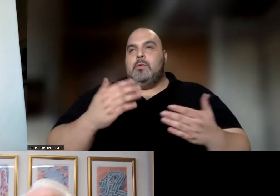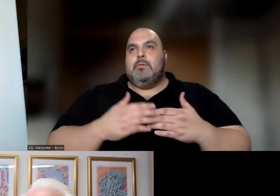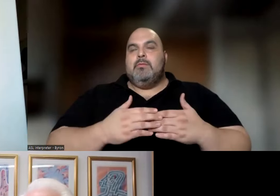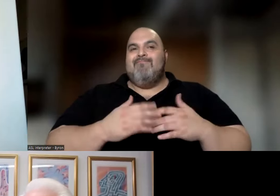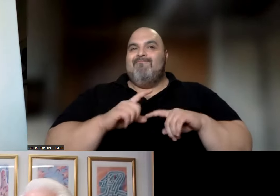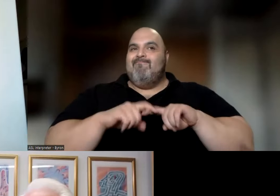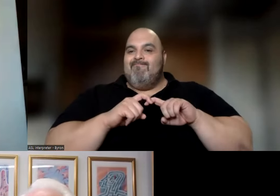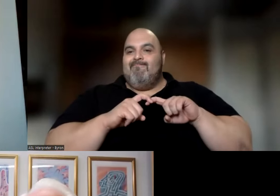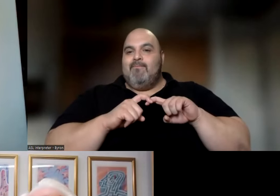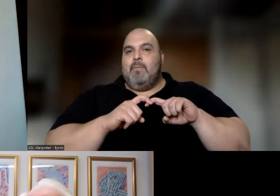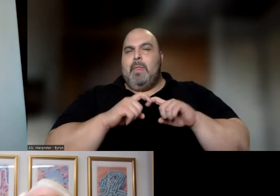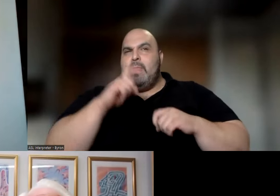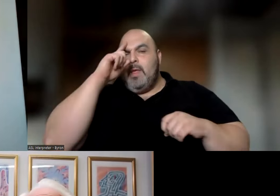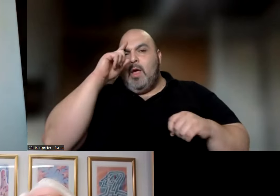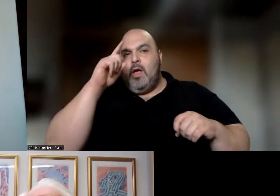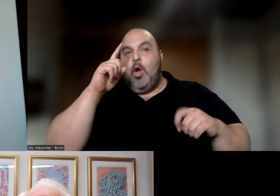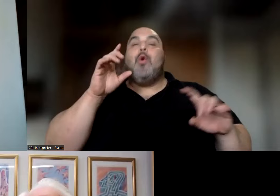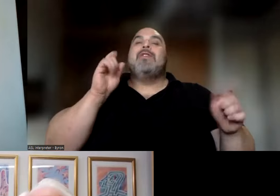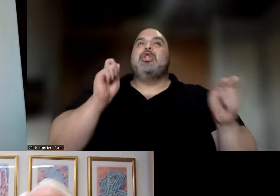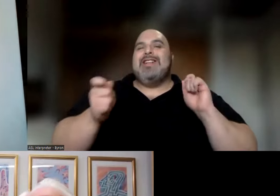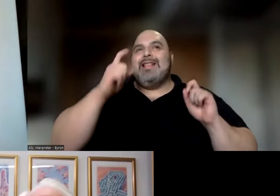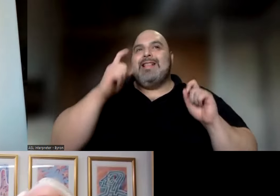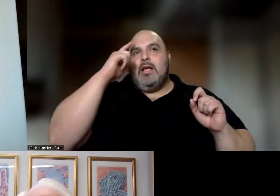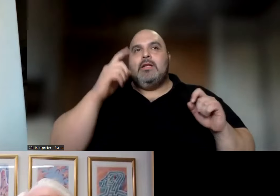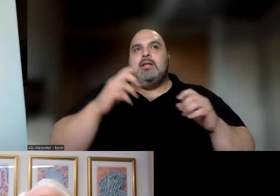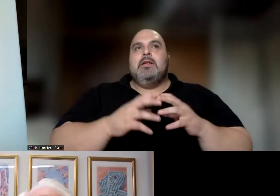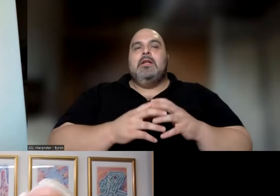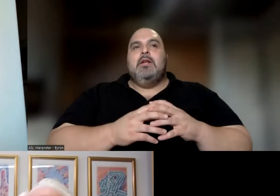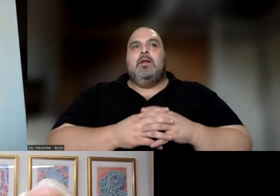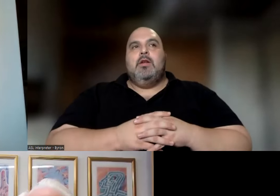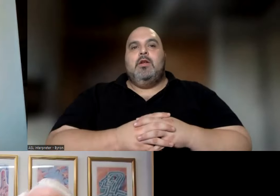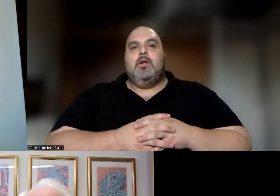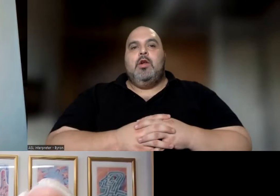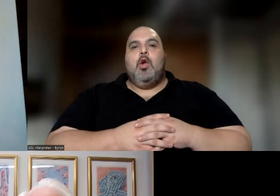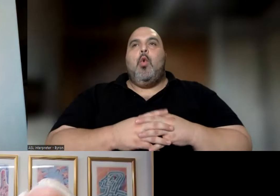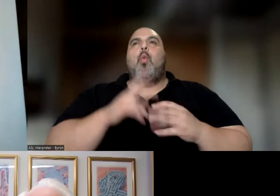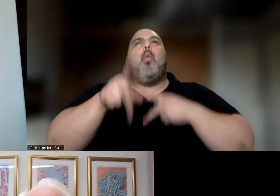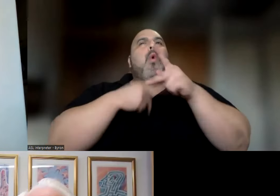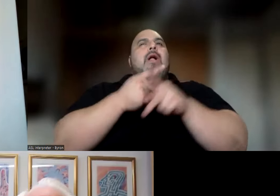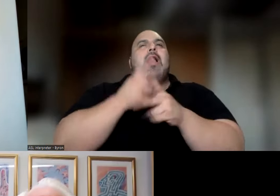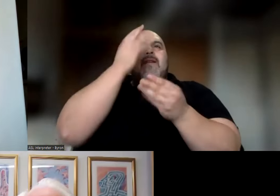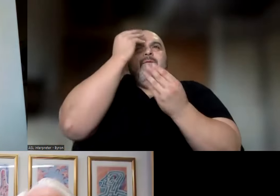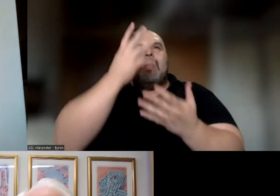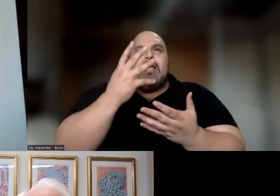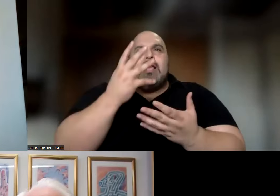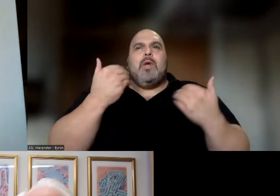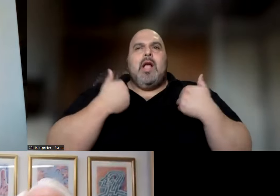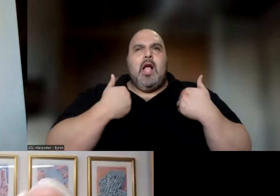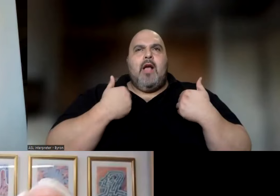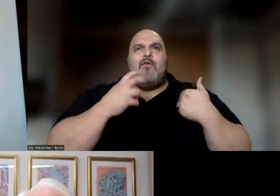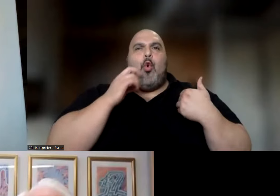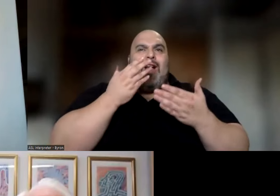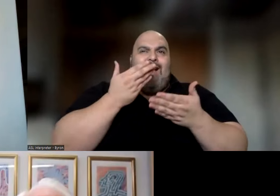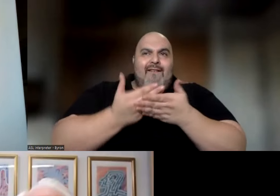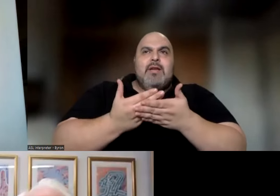the thought as follows. What data do we have? What rigorous evidence-based data do